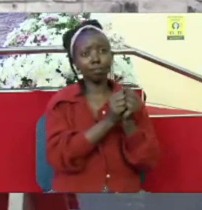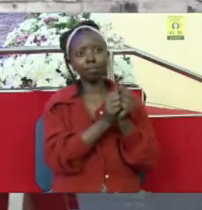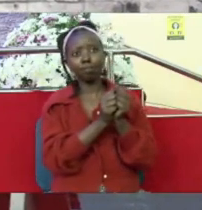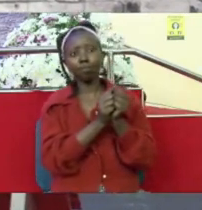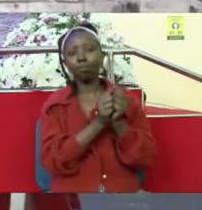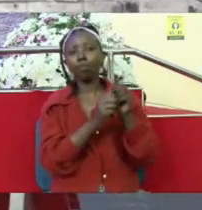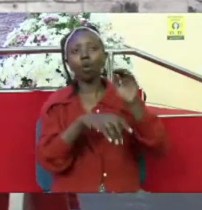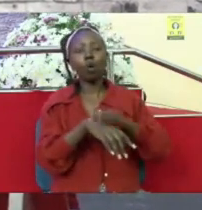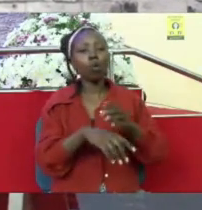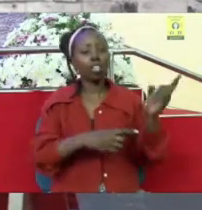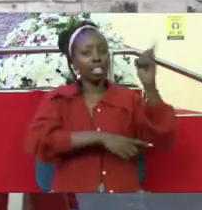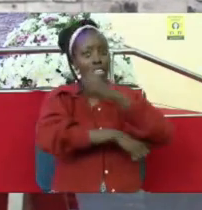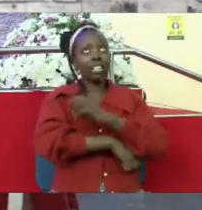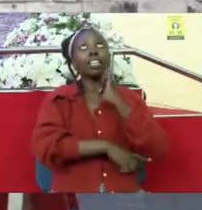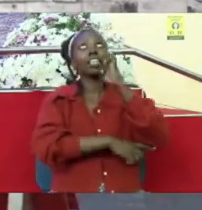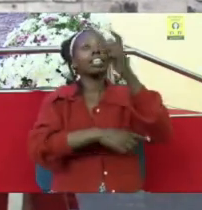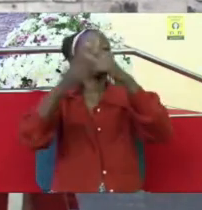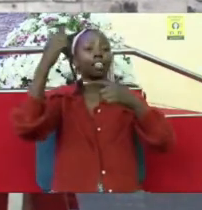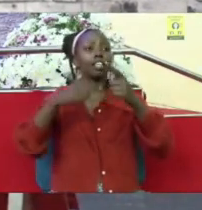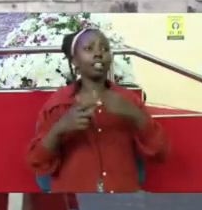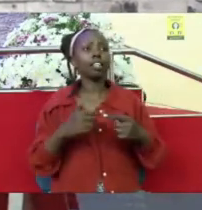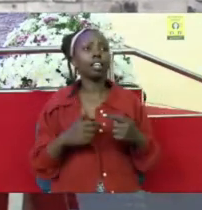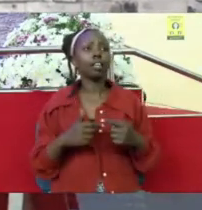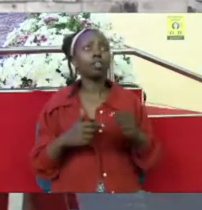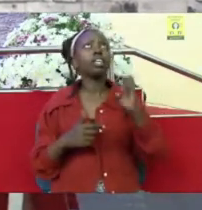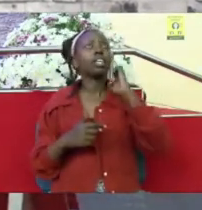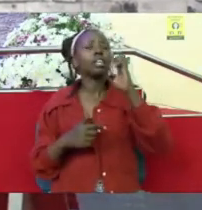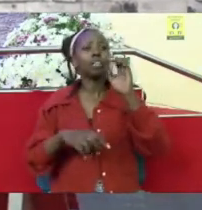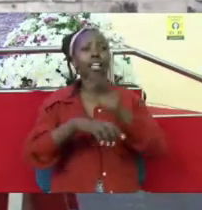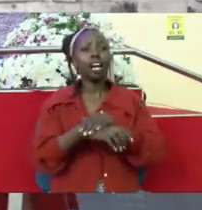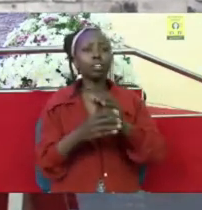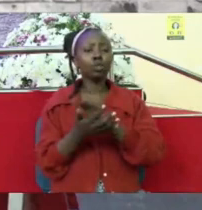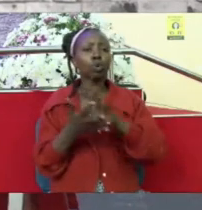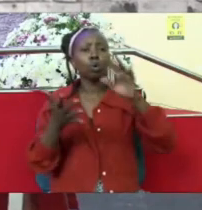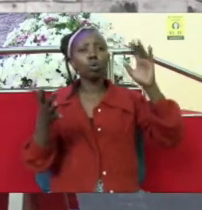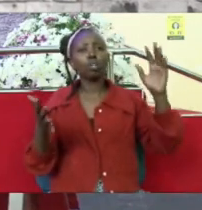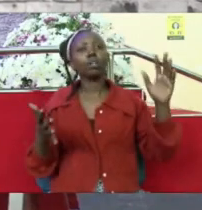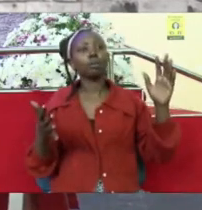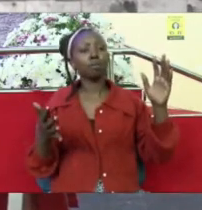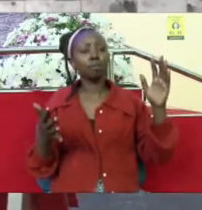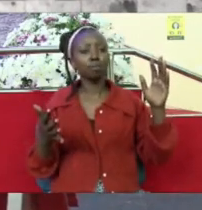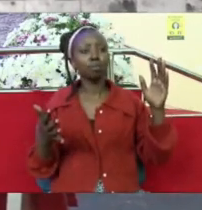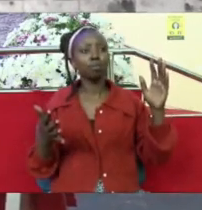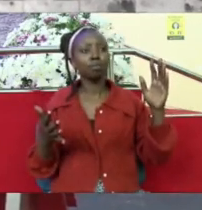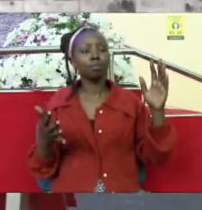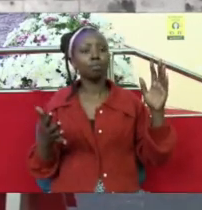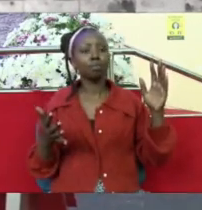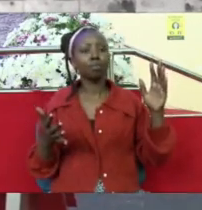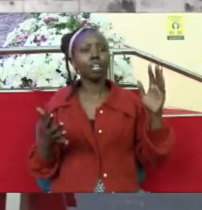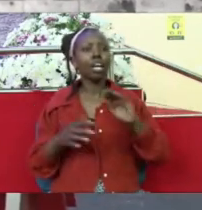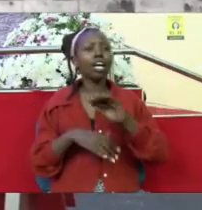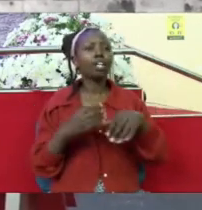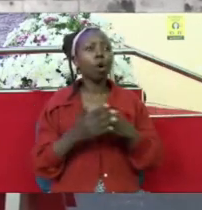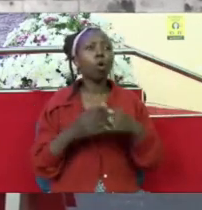day he comes. Kwa ile siku ambayo atarejea. He will be glorified. Itakuwa ametukuka. With his holy people. Na watu wake